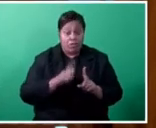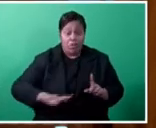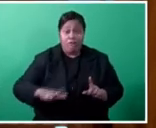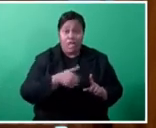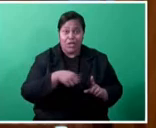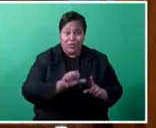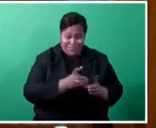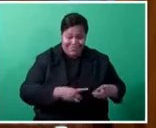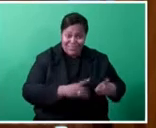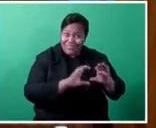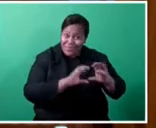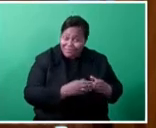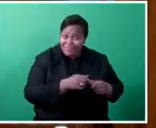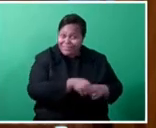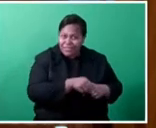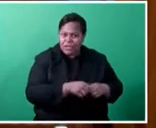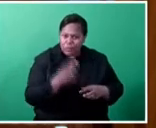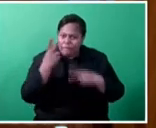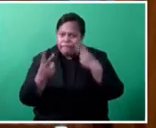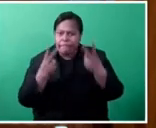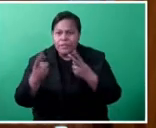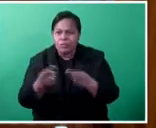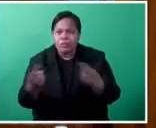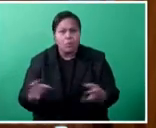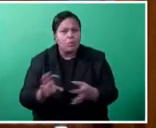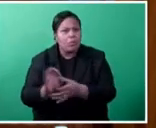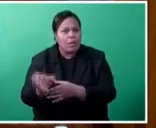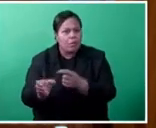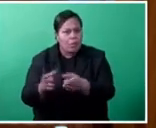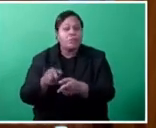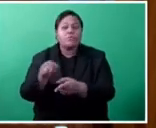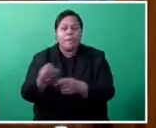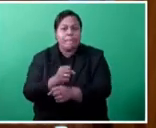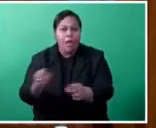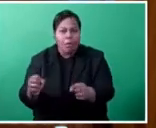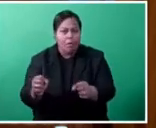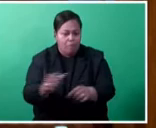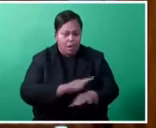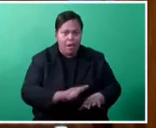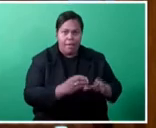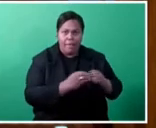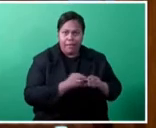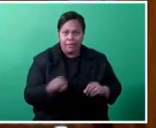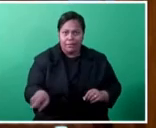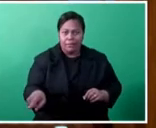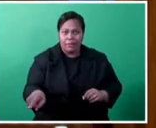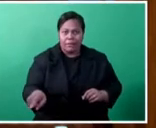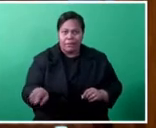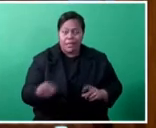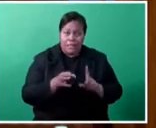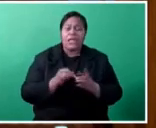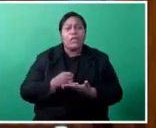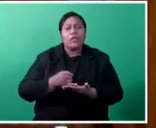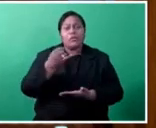always revisit resource owners to keep them on par with the development of the land bank. Awareness and consultation have increased to 73